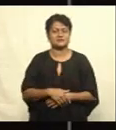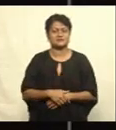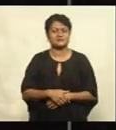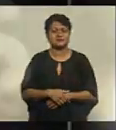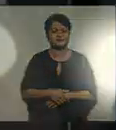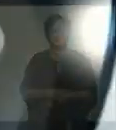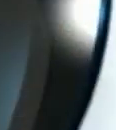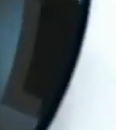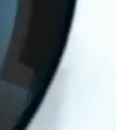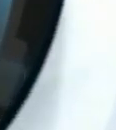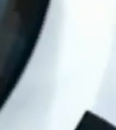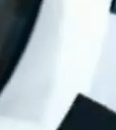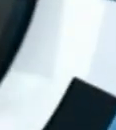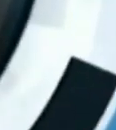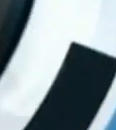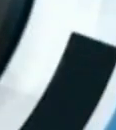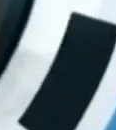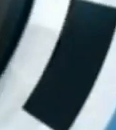success story.